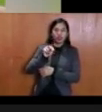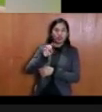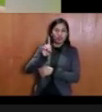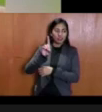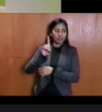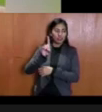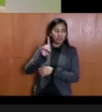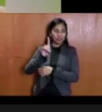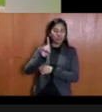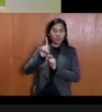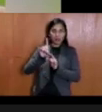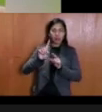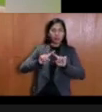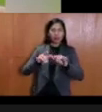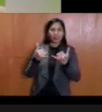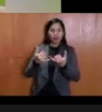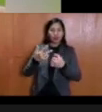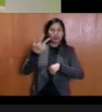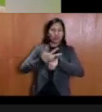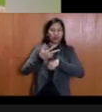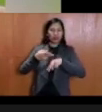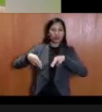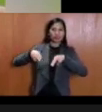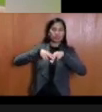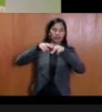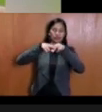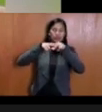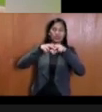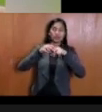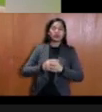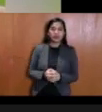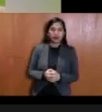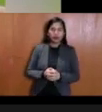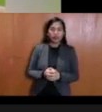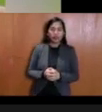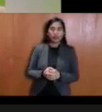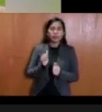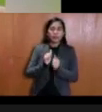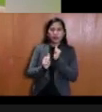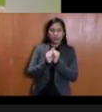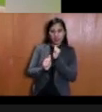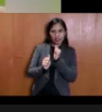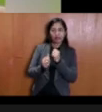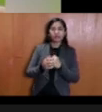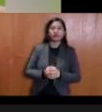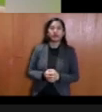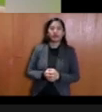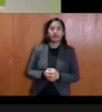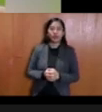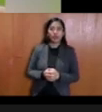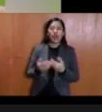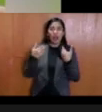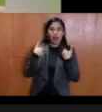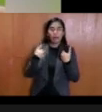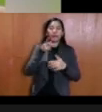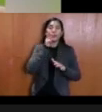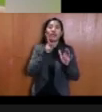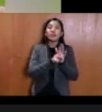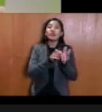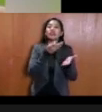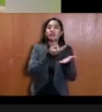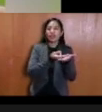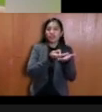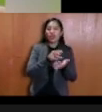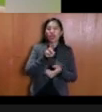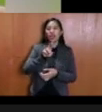but it has tripled in the private sector. And so you have privately funded R&D. So you need to have